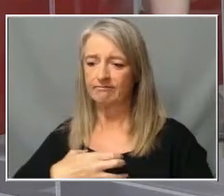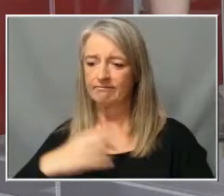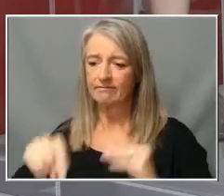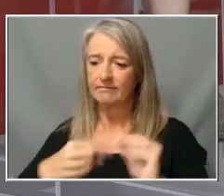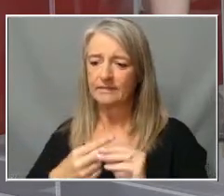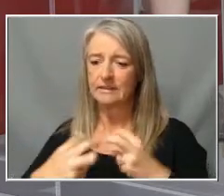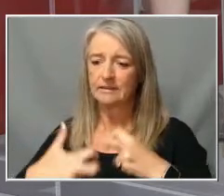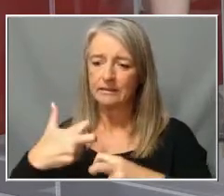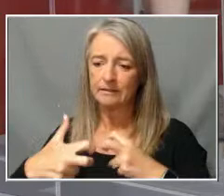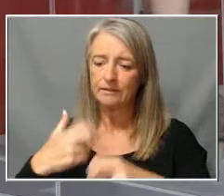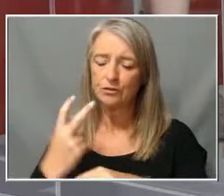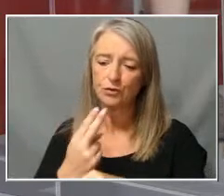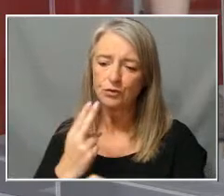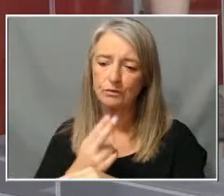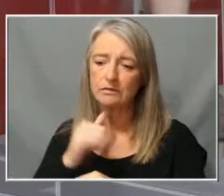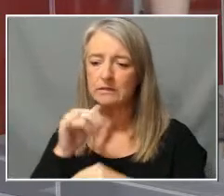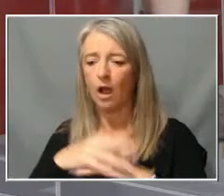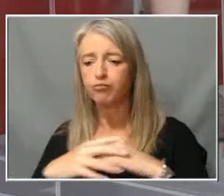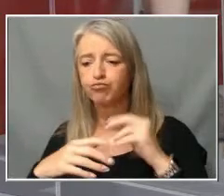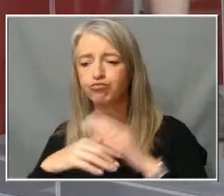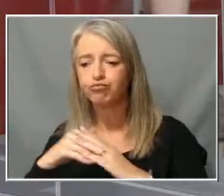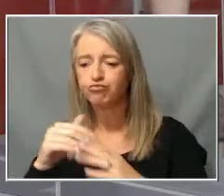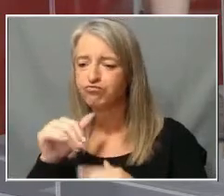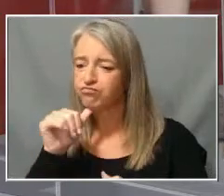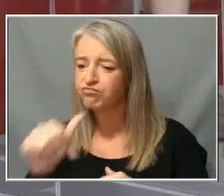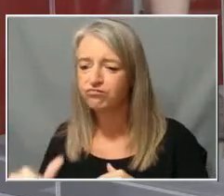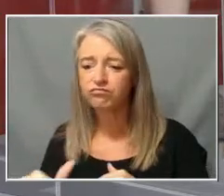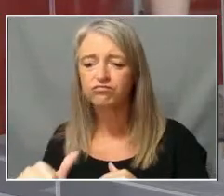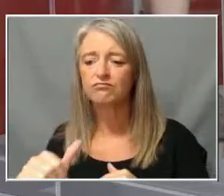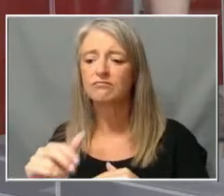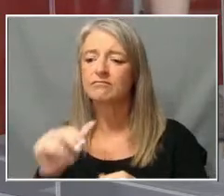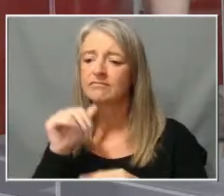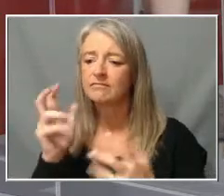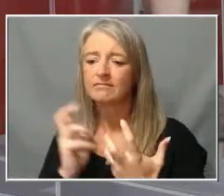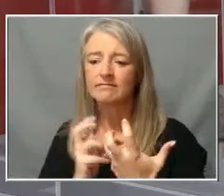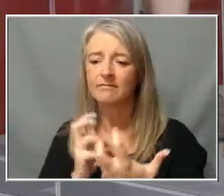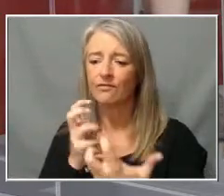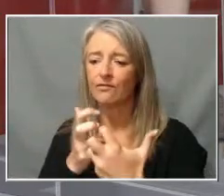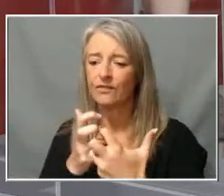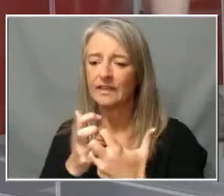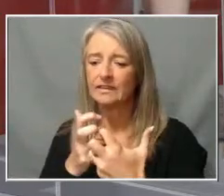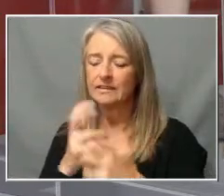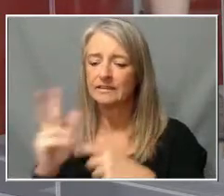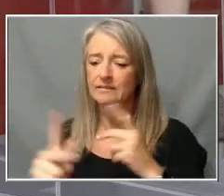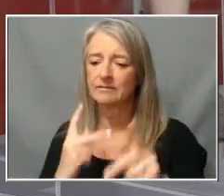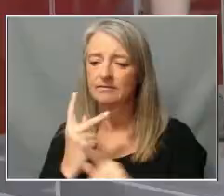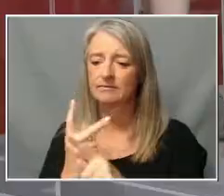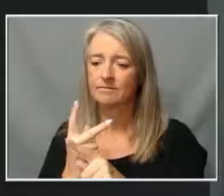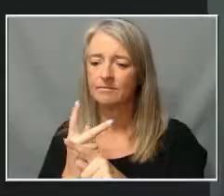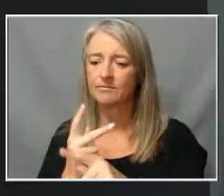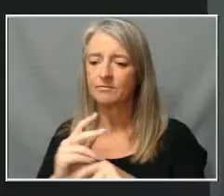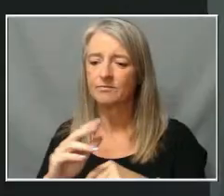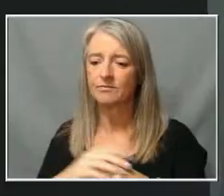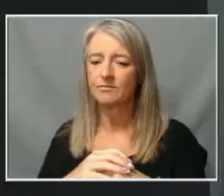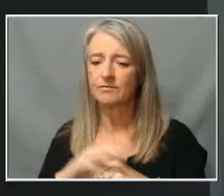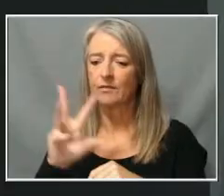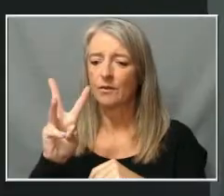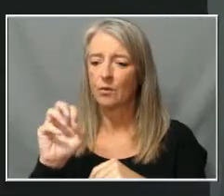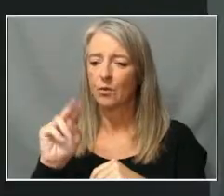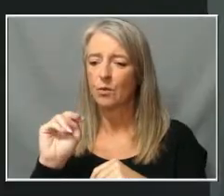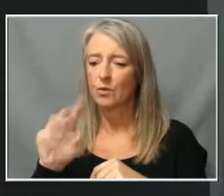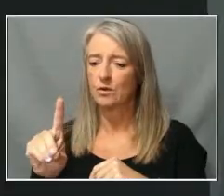in use, how uncomfortable these prosthetics were. They weren't fit exactly to their type of amputation or wound. So the industry